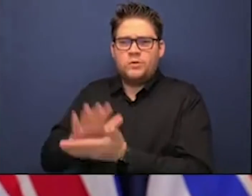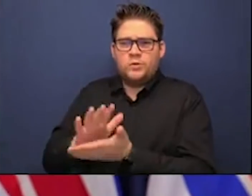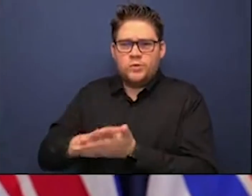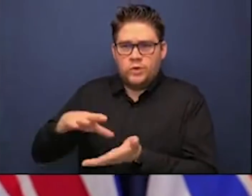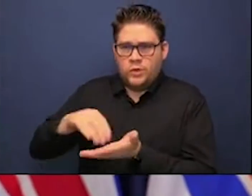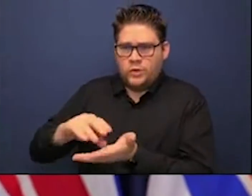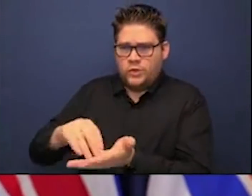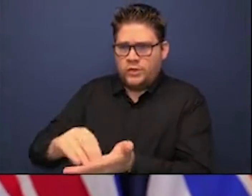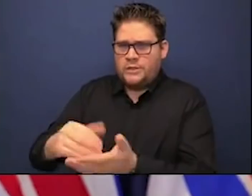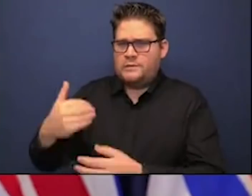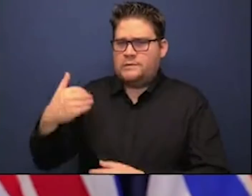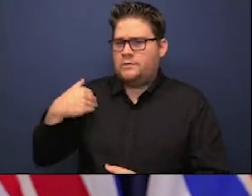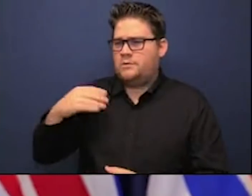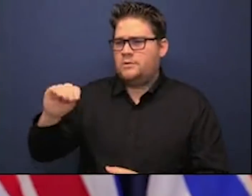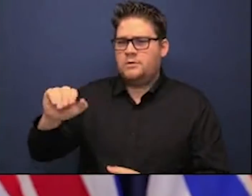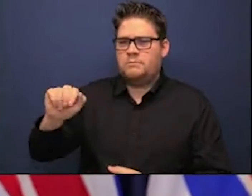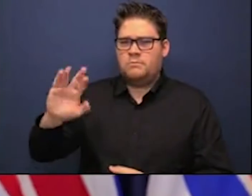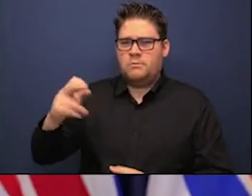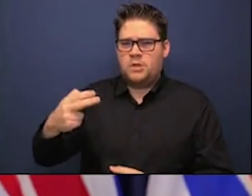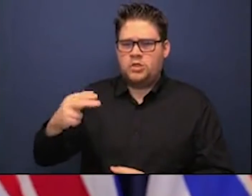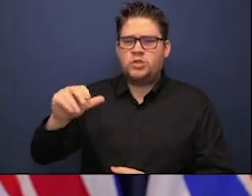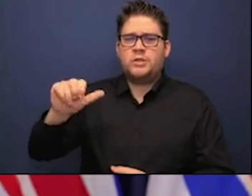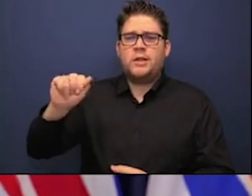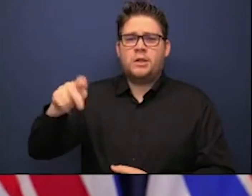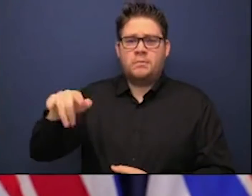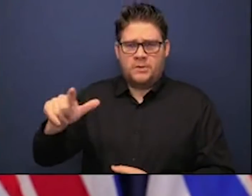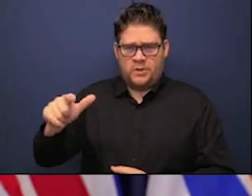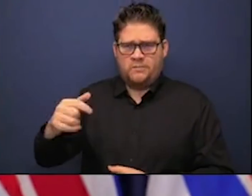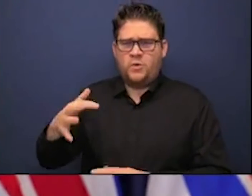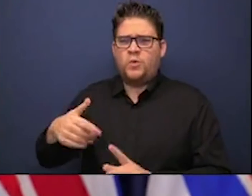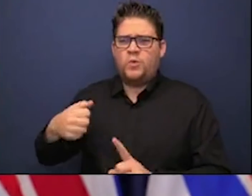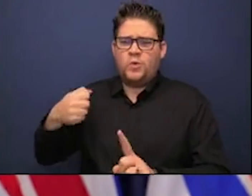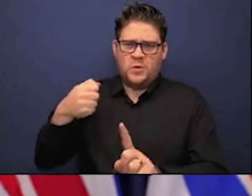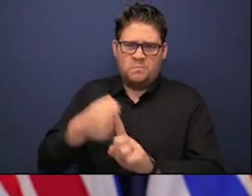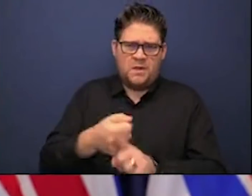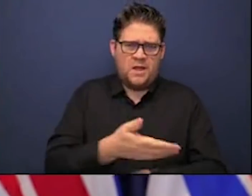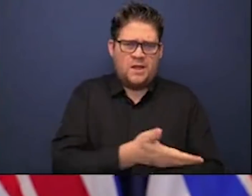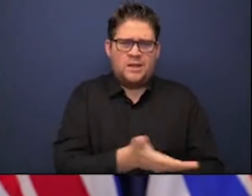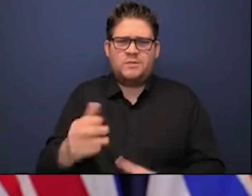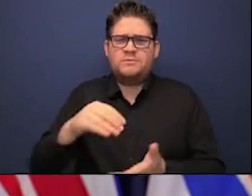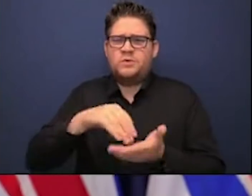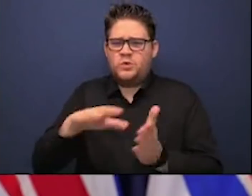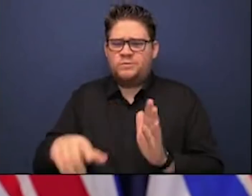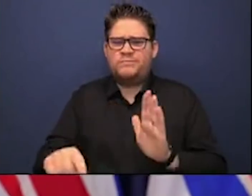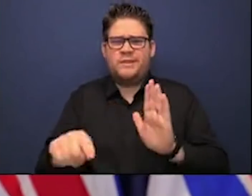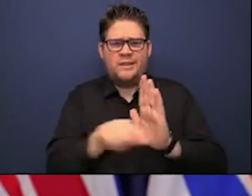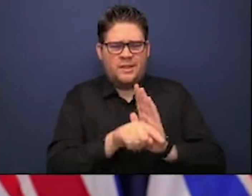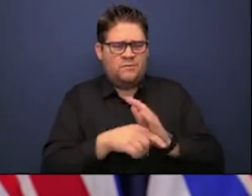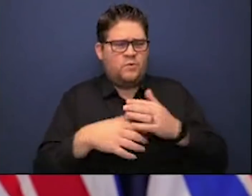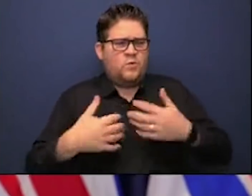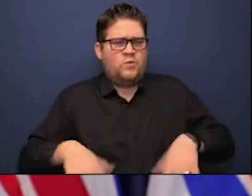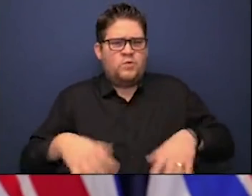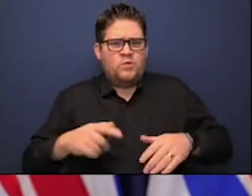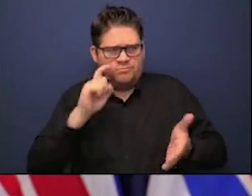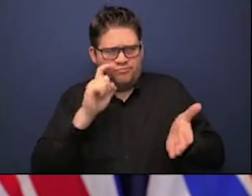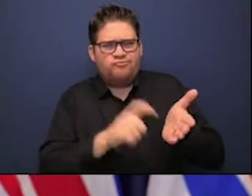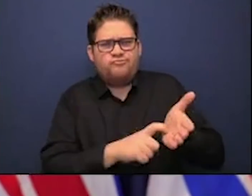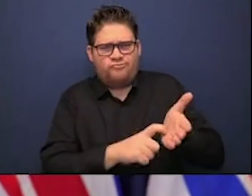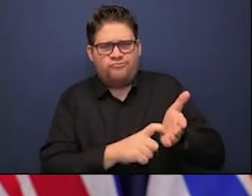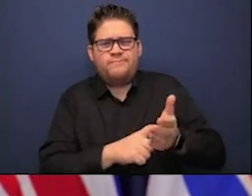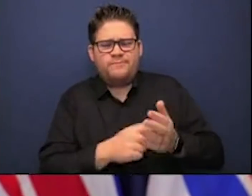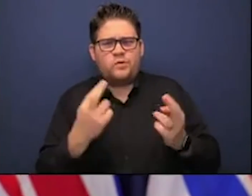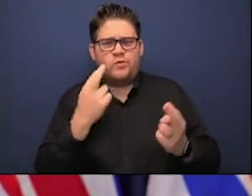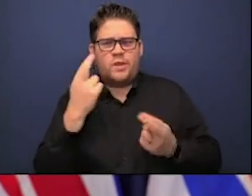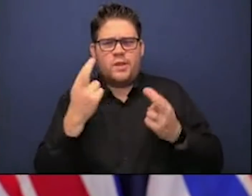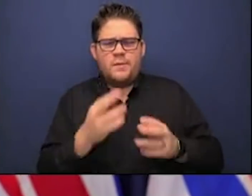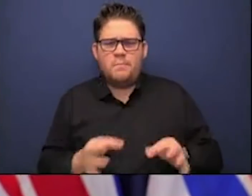many students. That's why it was a priority for our government to make sure schools could open in September with strict health